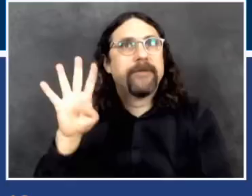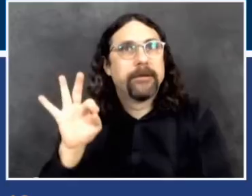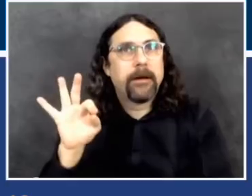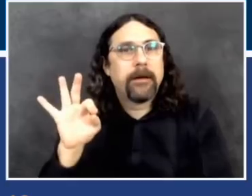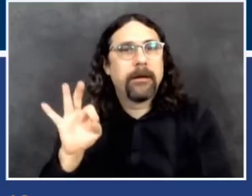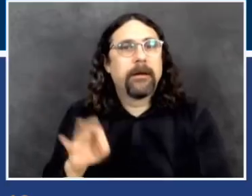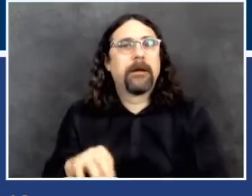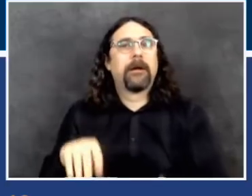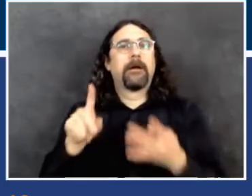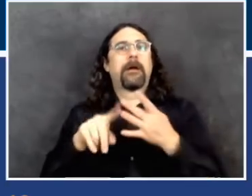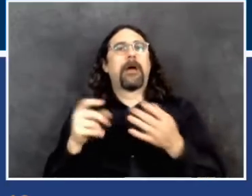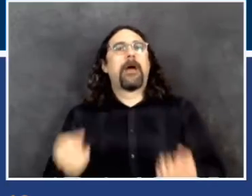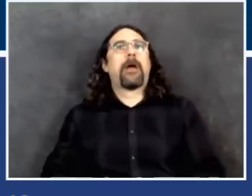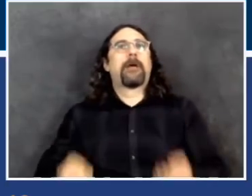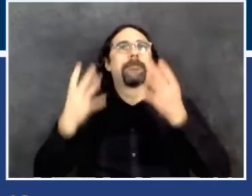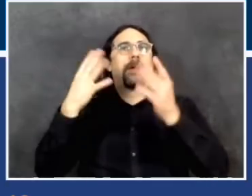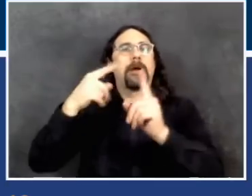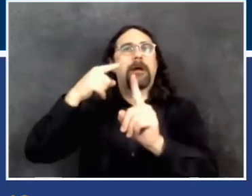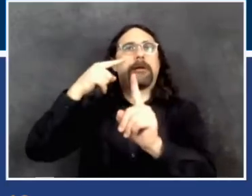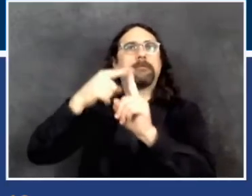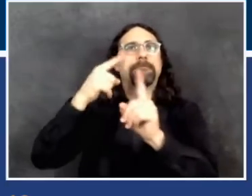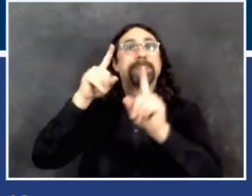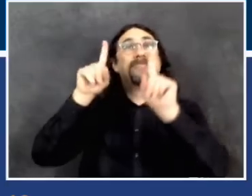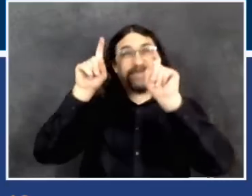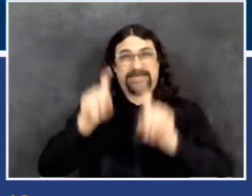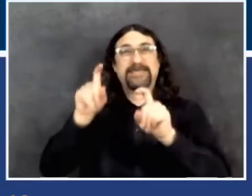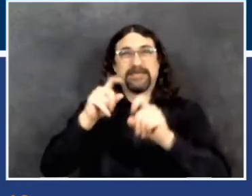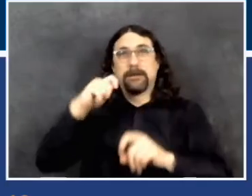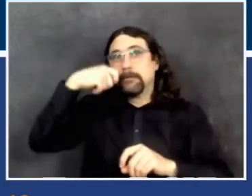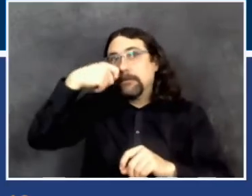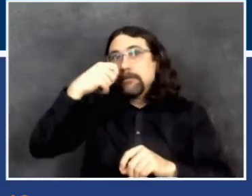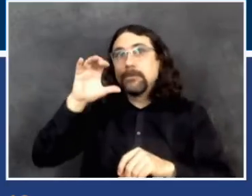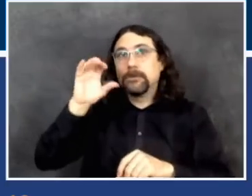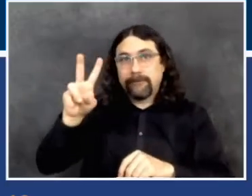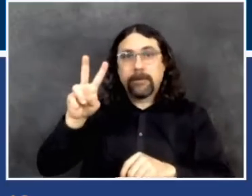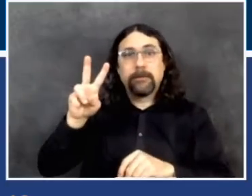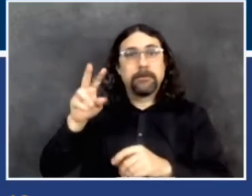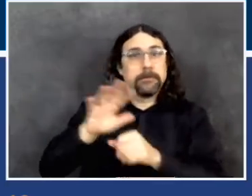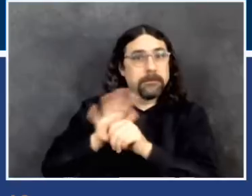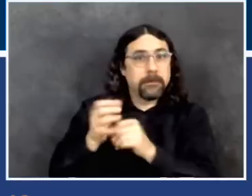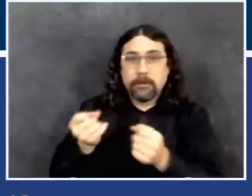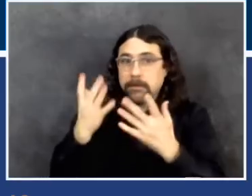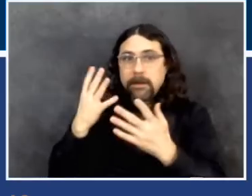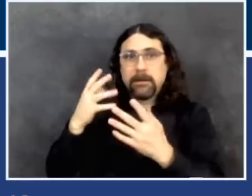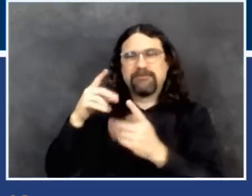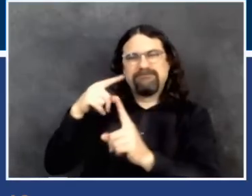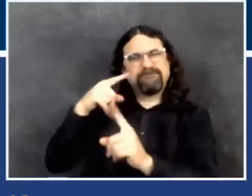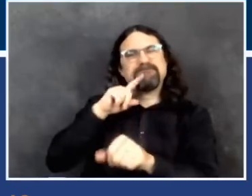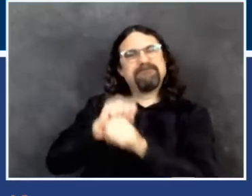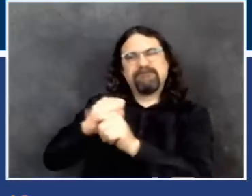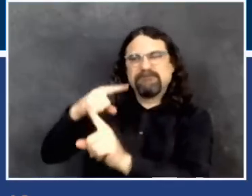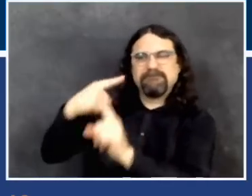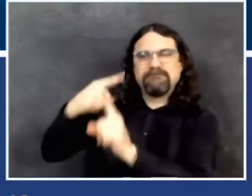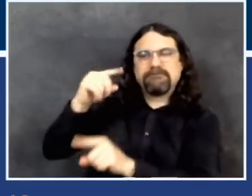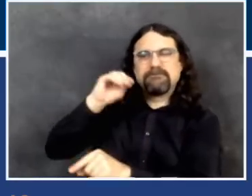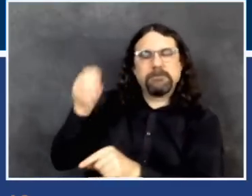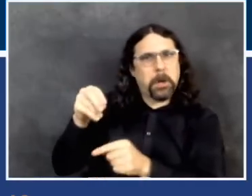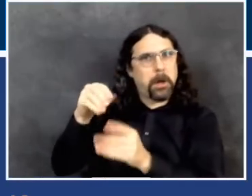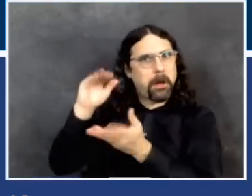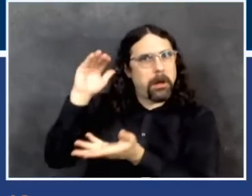from 42% to 38%. But at the public health lab, it went up from 72% to 84%. So we have a mixed